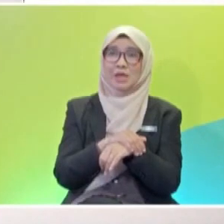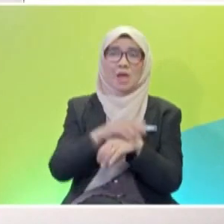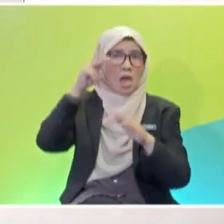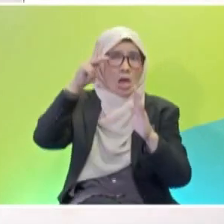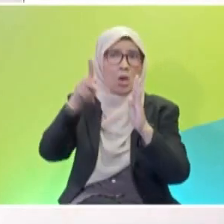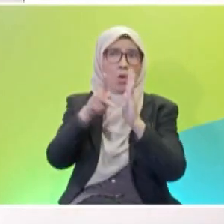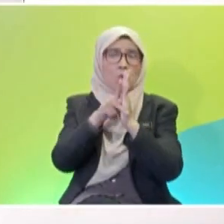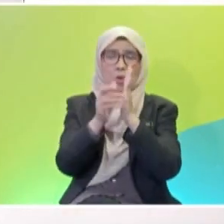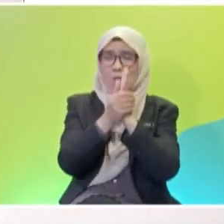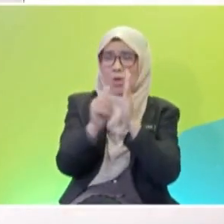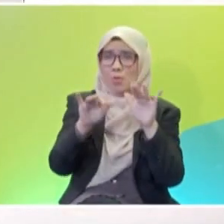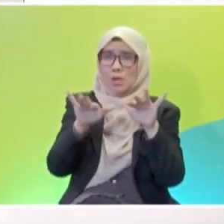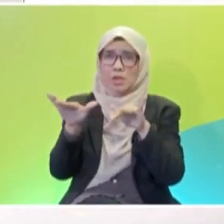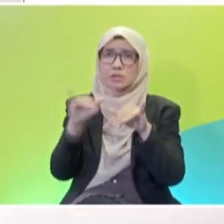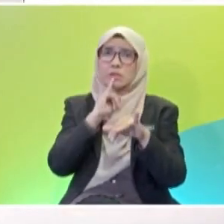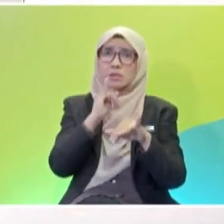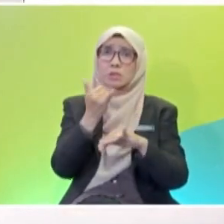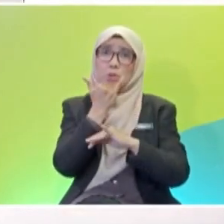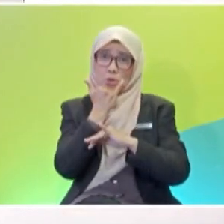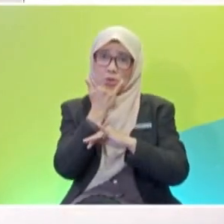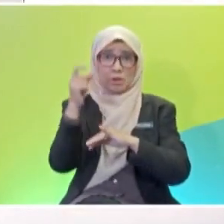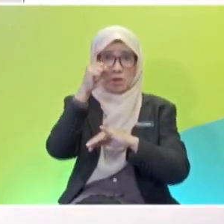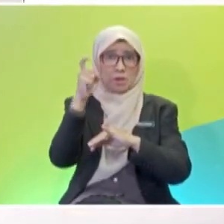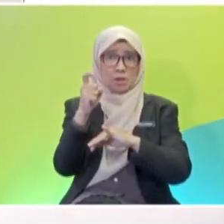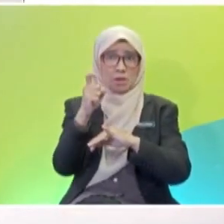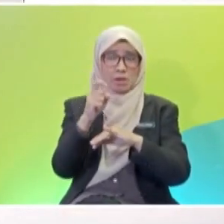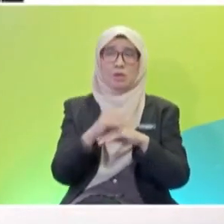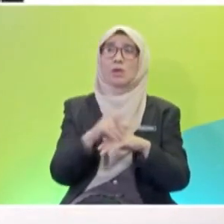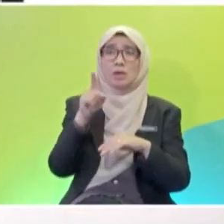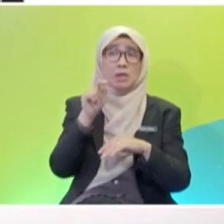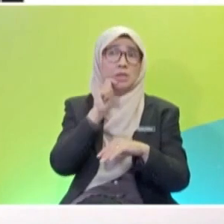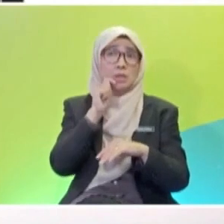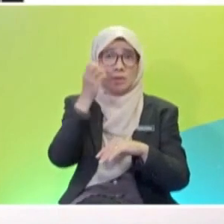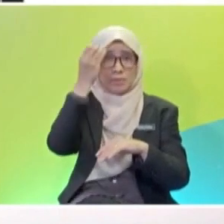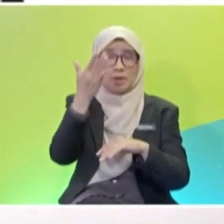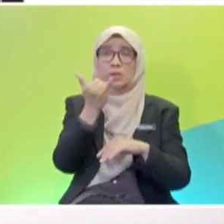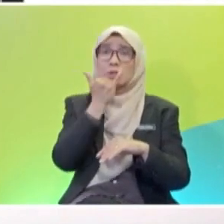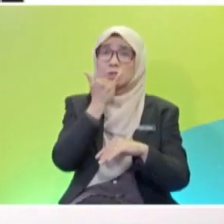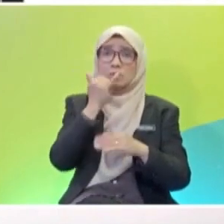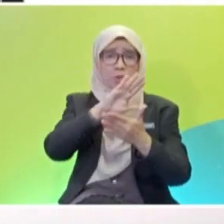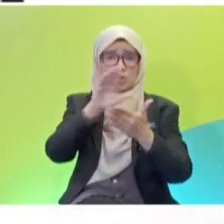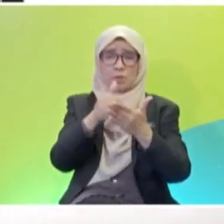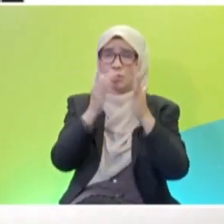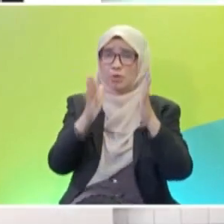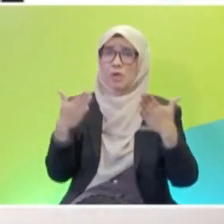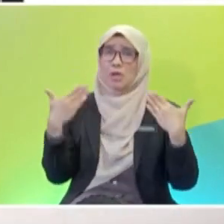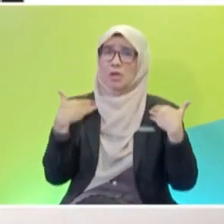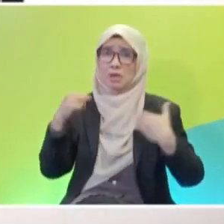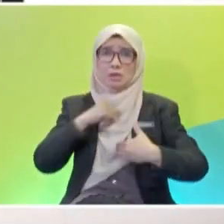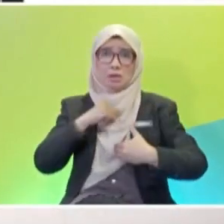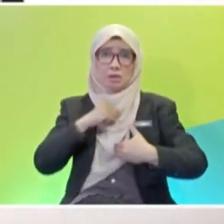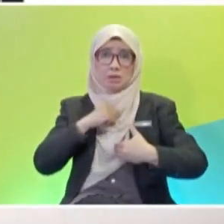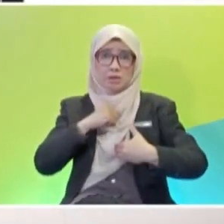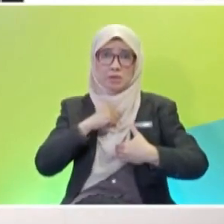Why or why not? I think the photo manipulation is wrong because we all have a natural look. God has given us it's